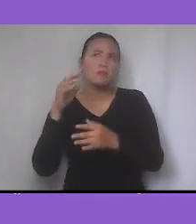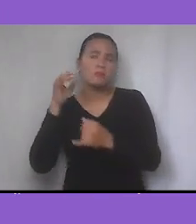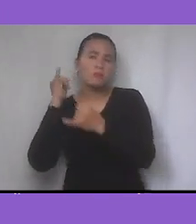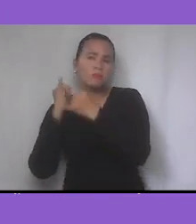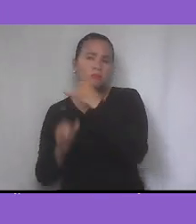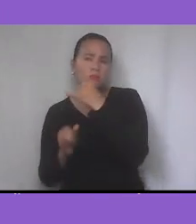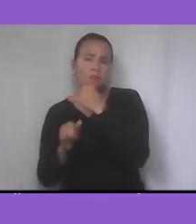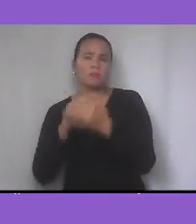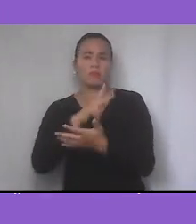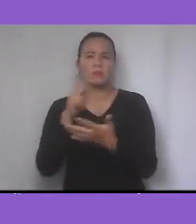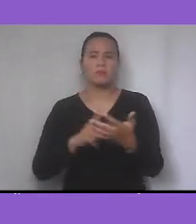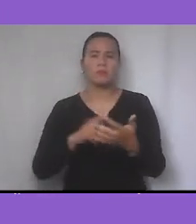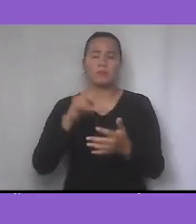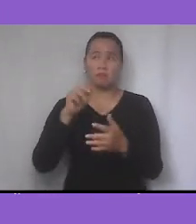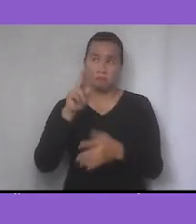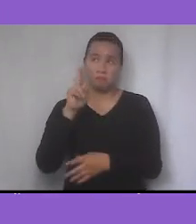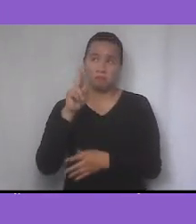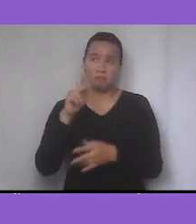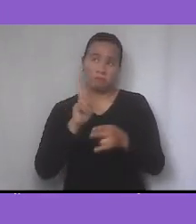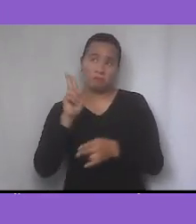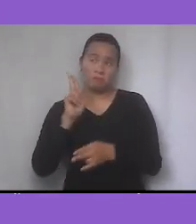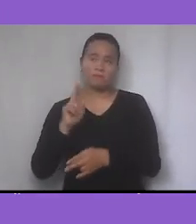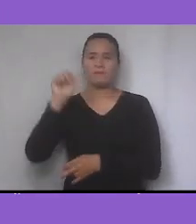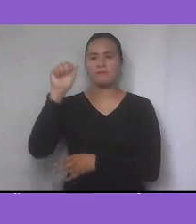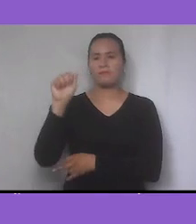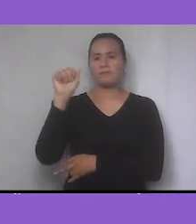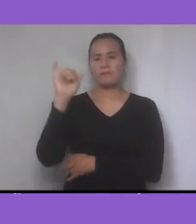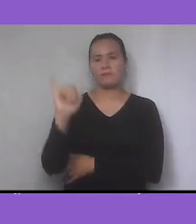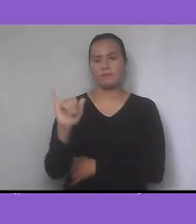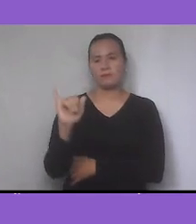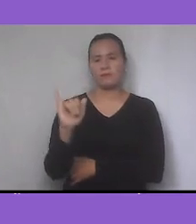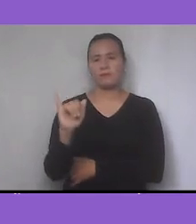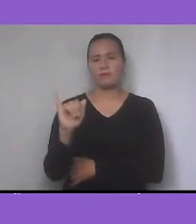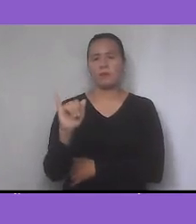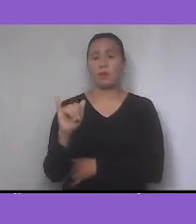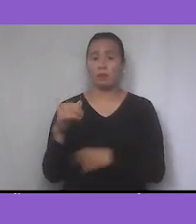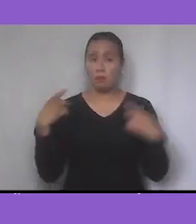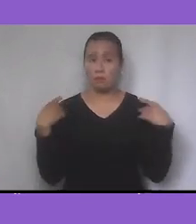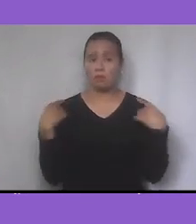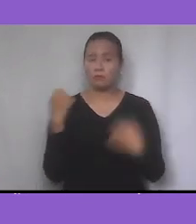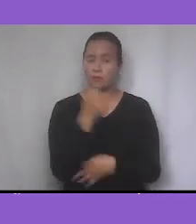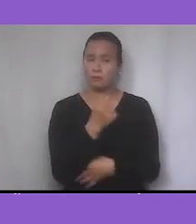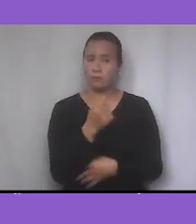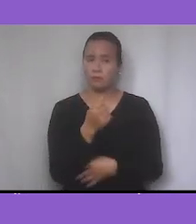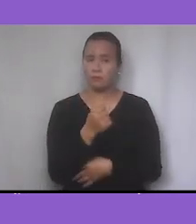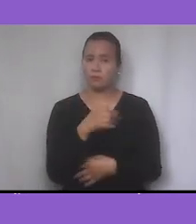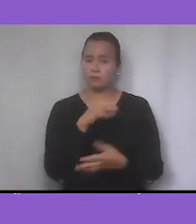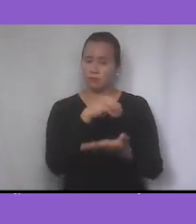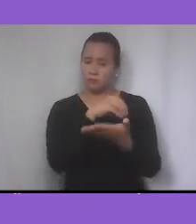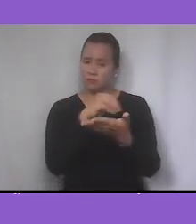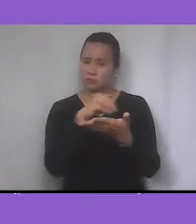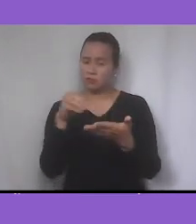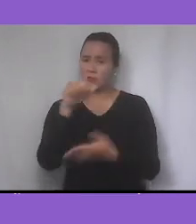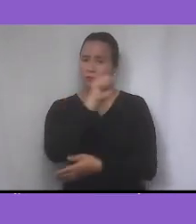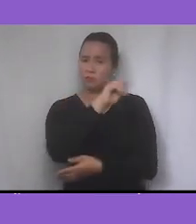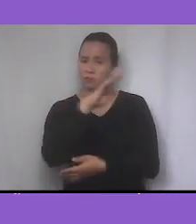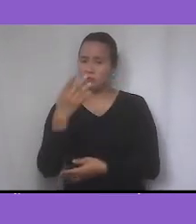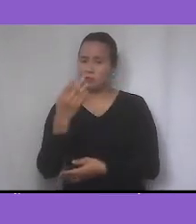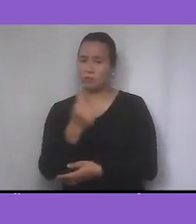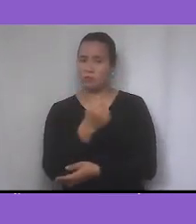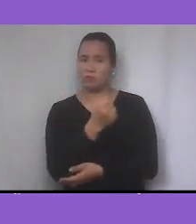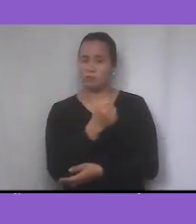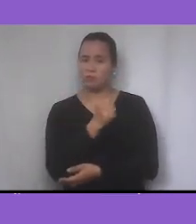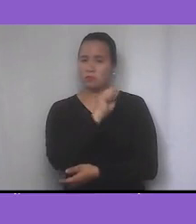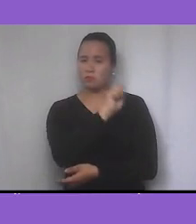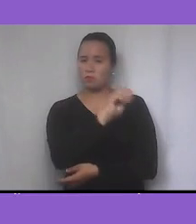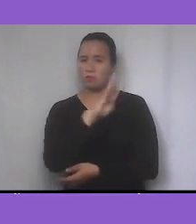A-Y. Okay? So, meron din pala tayong spelling rules na pwedeng gamitin sa pagbabaybay sa wikang Ingles. We